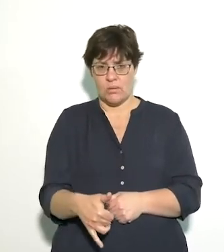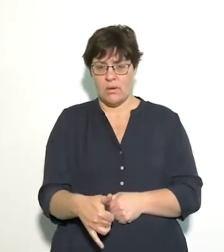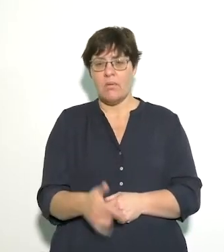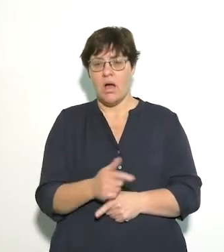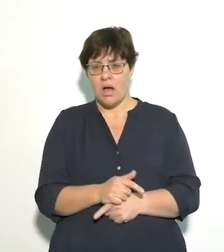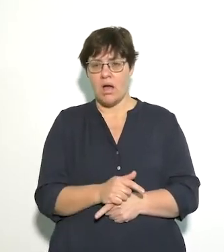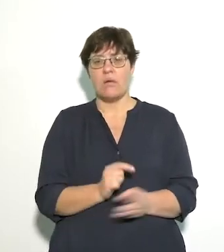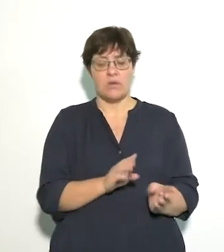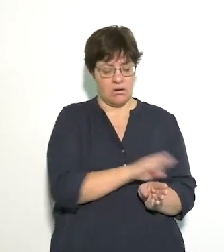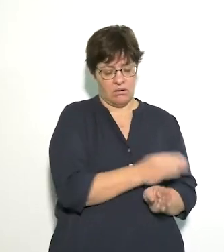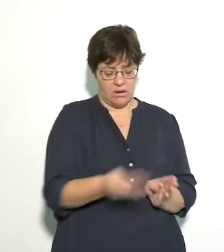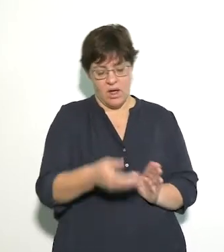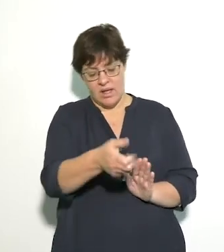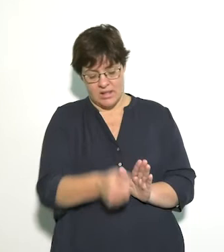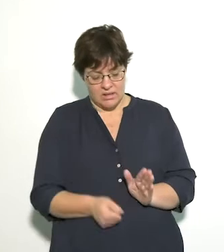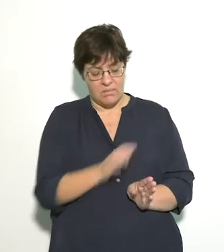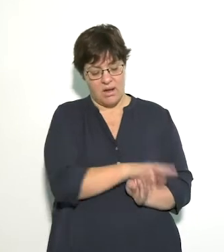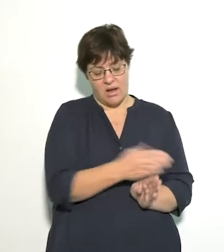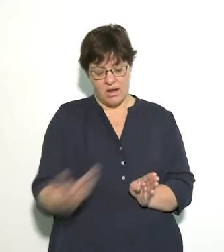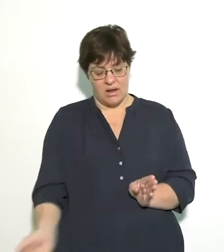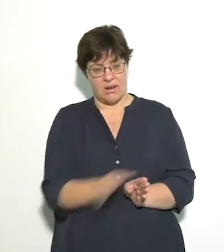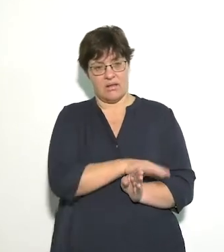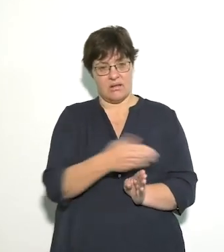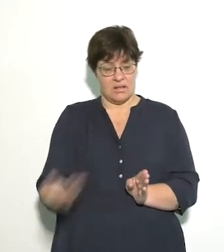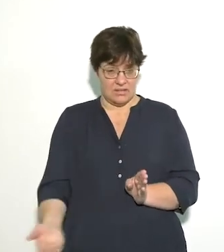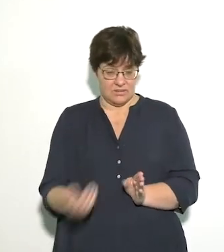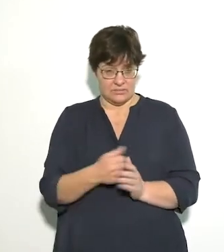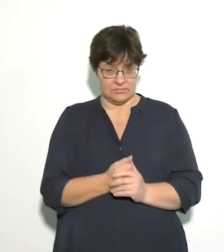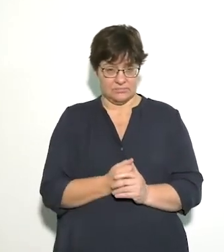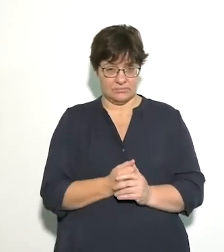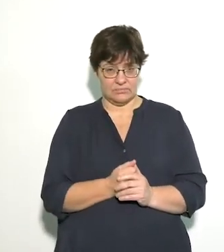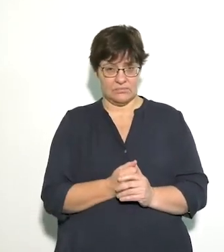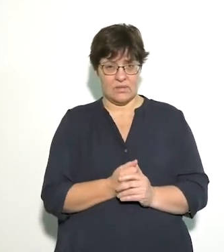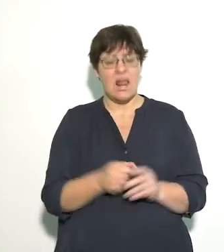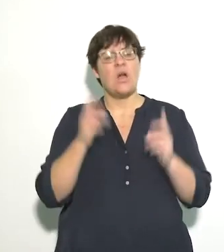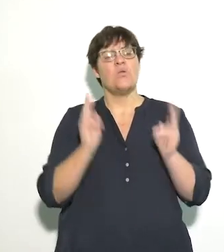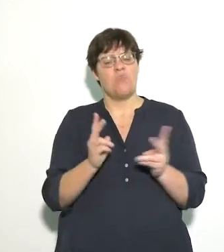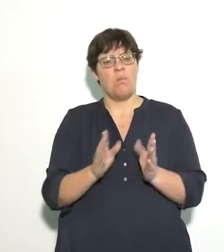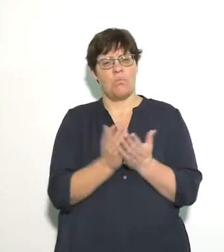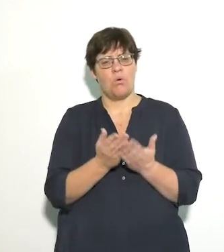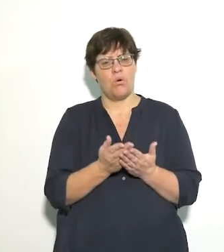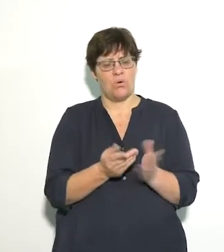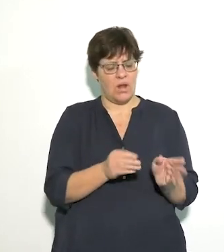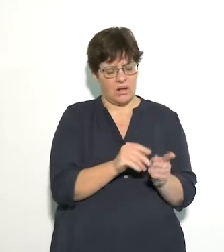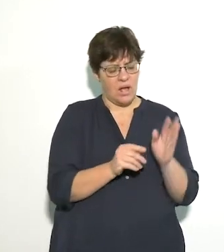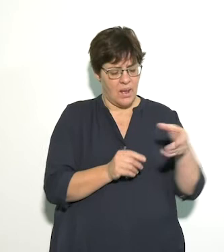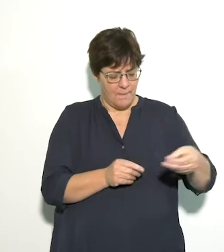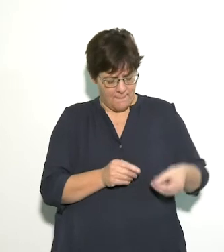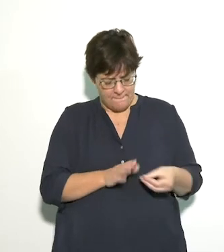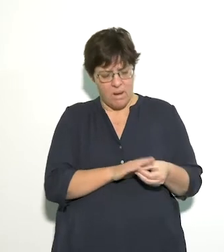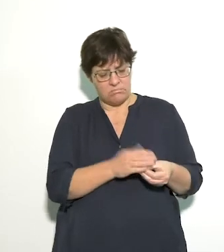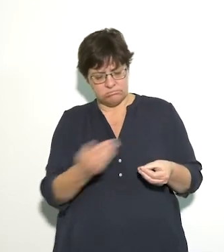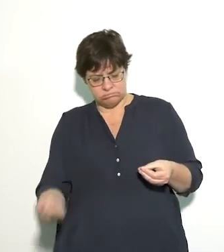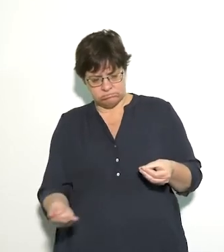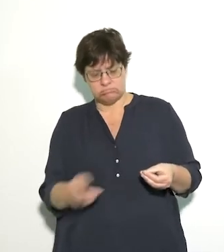I would advise that you work from left to right, that you flip it as you would a normal book. Okay, the